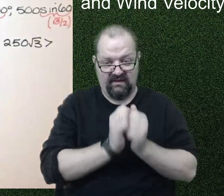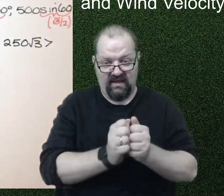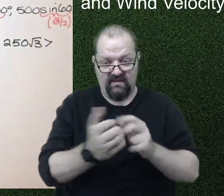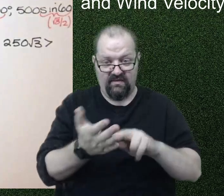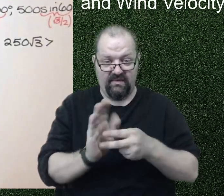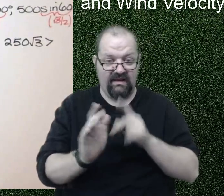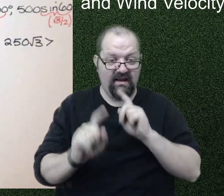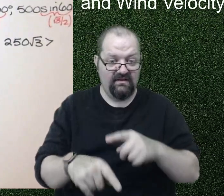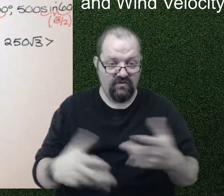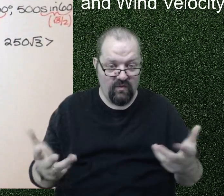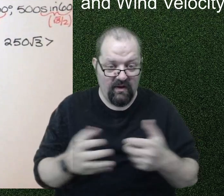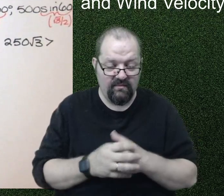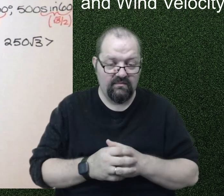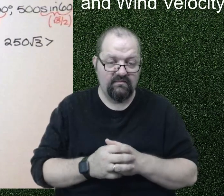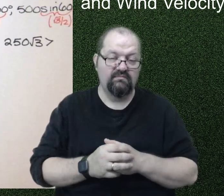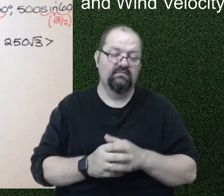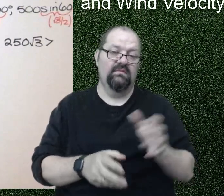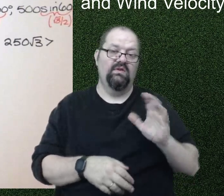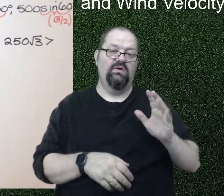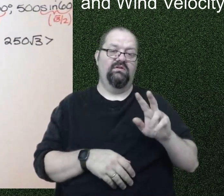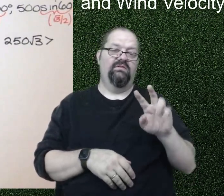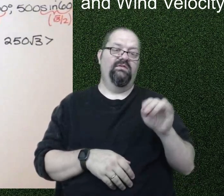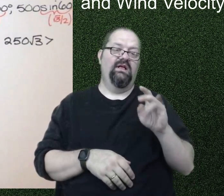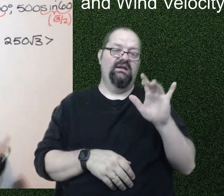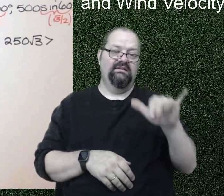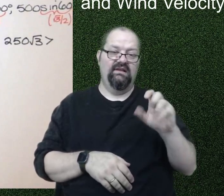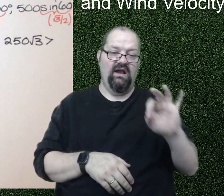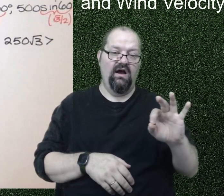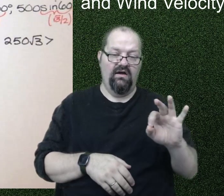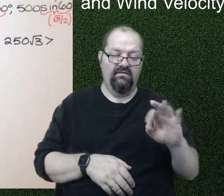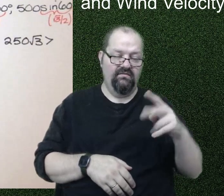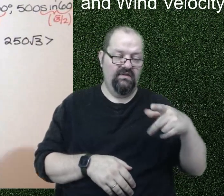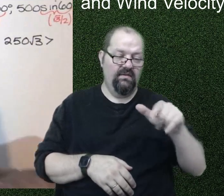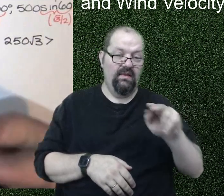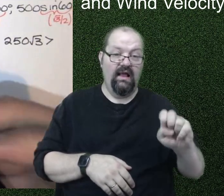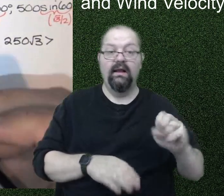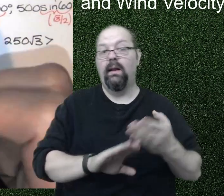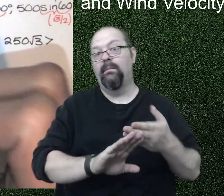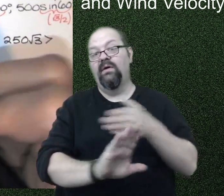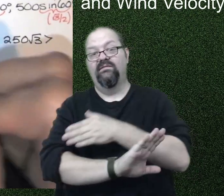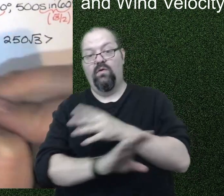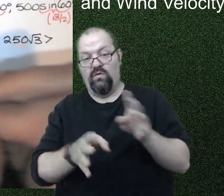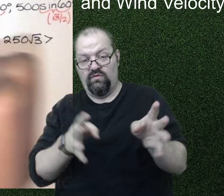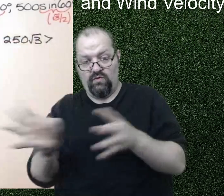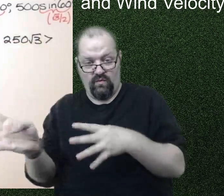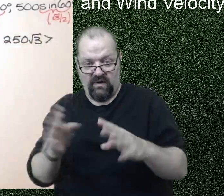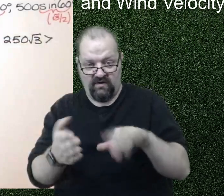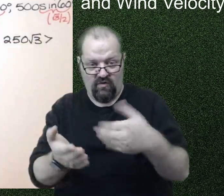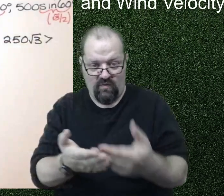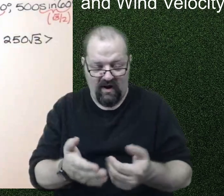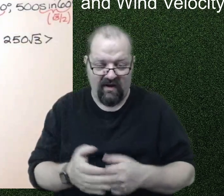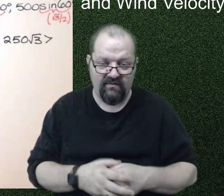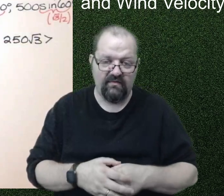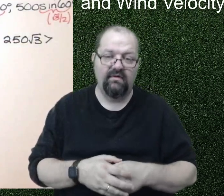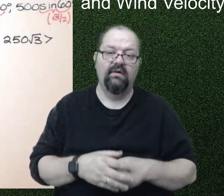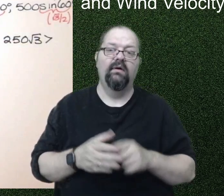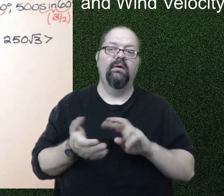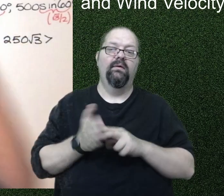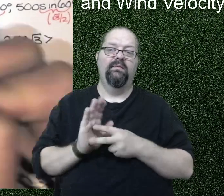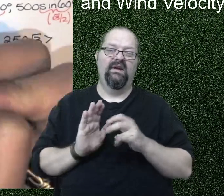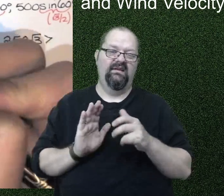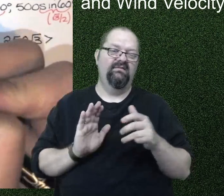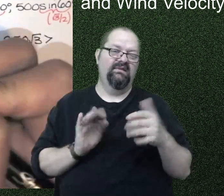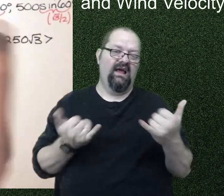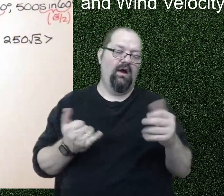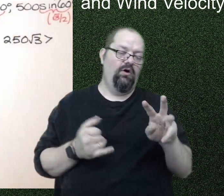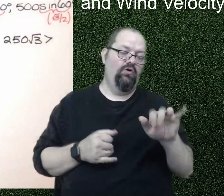get the original velocity of the plane before the wind came along. Now the wind, that can be represented